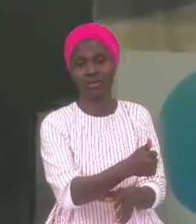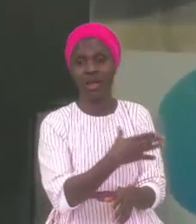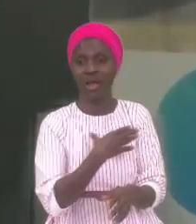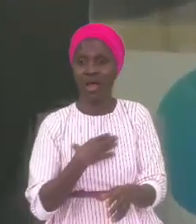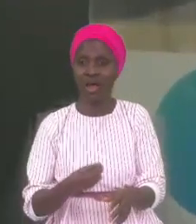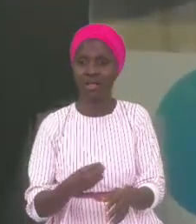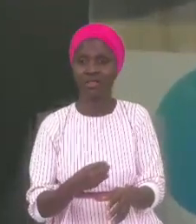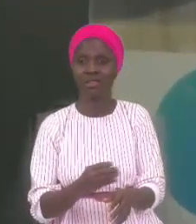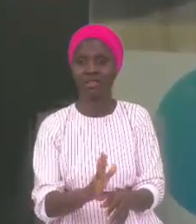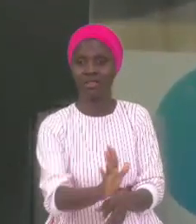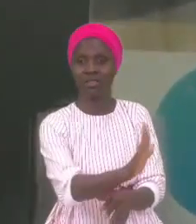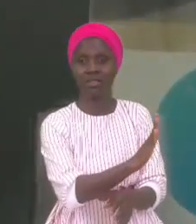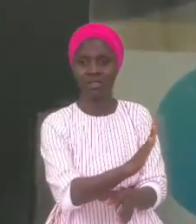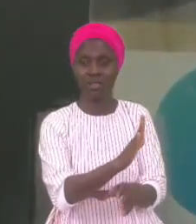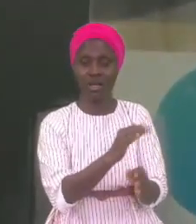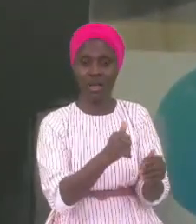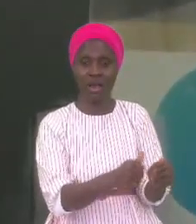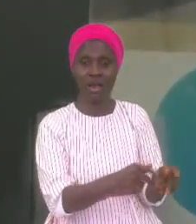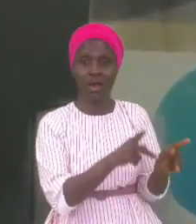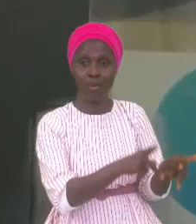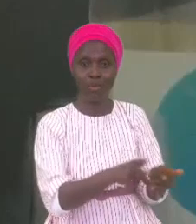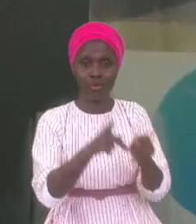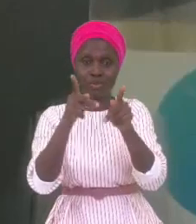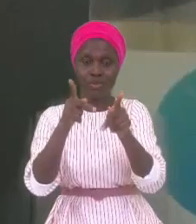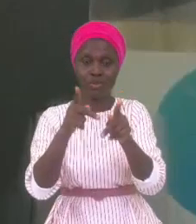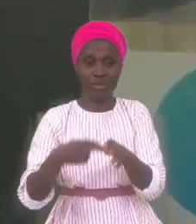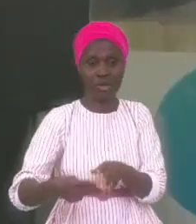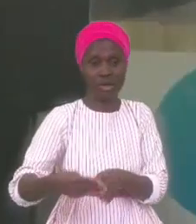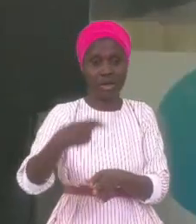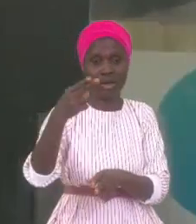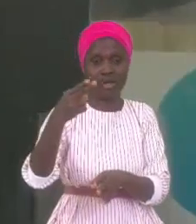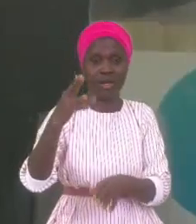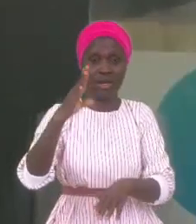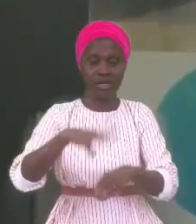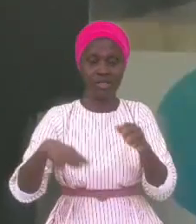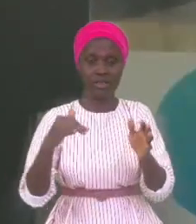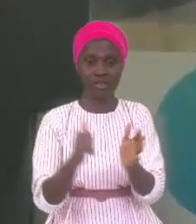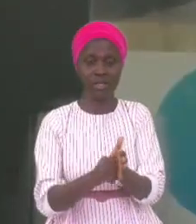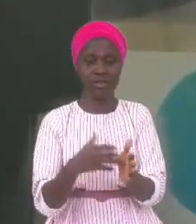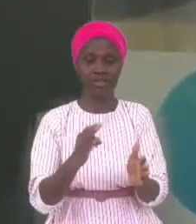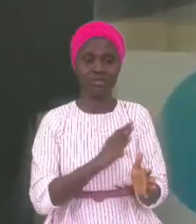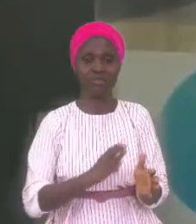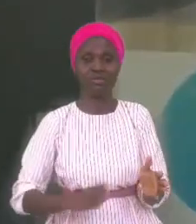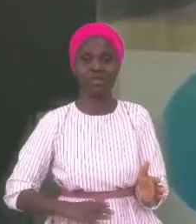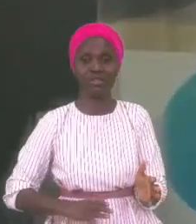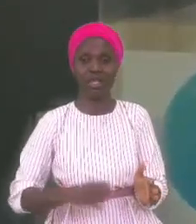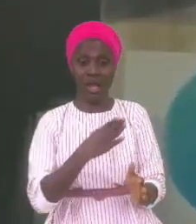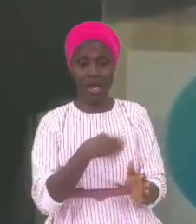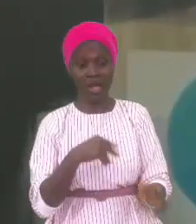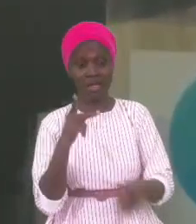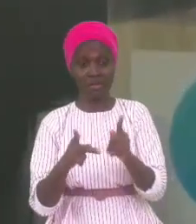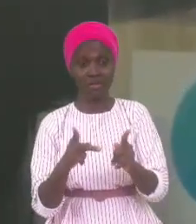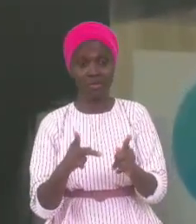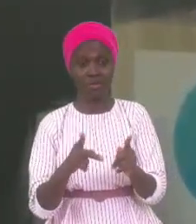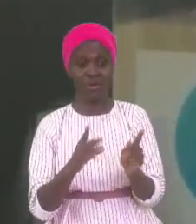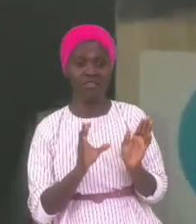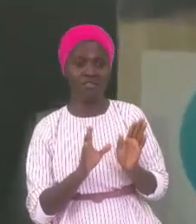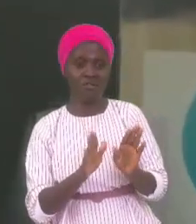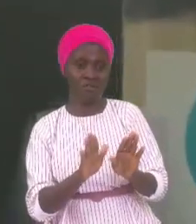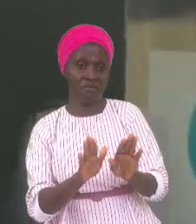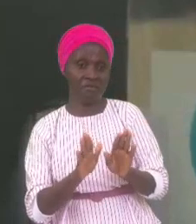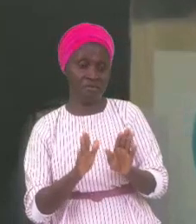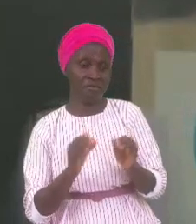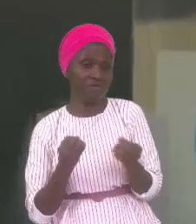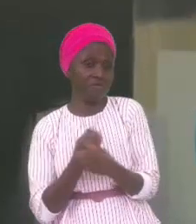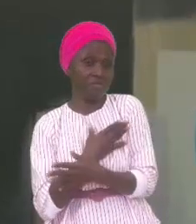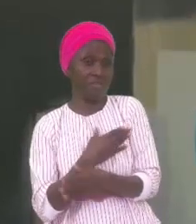and their position looms higher than that of Christ. And the people fear them. And they are the point of reference to all